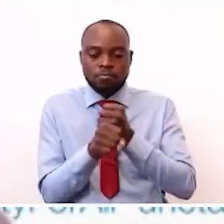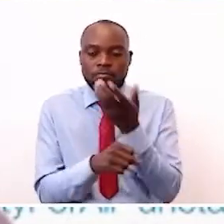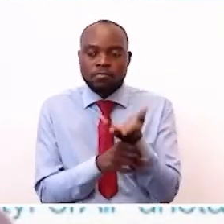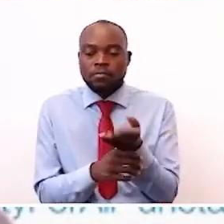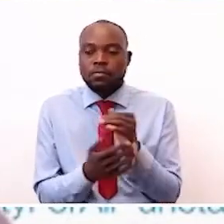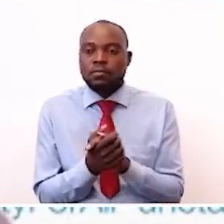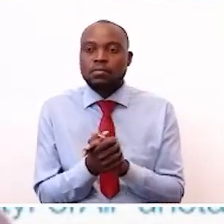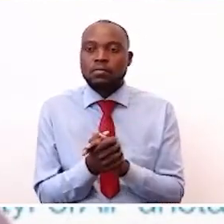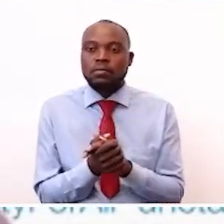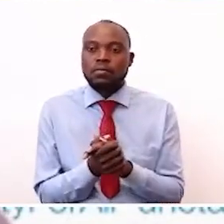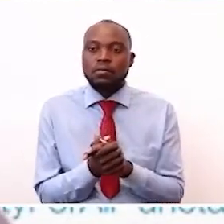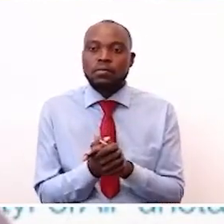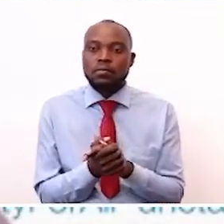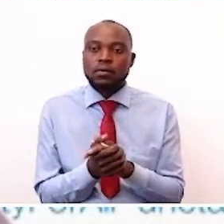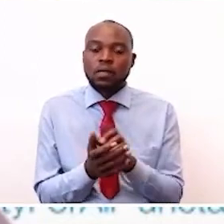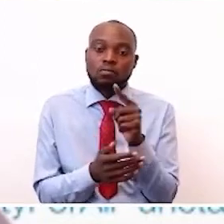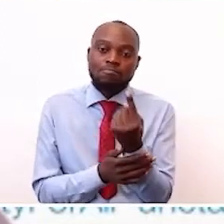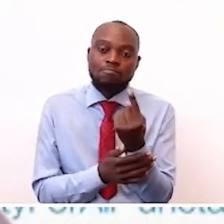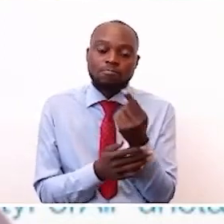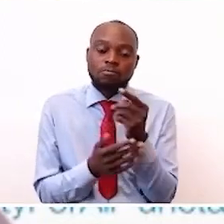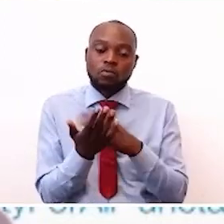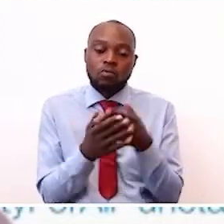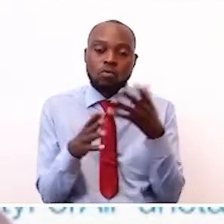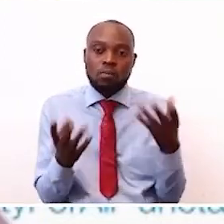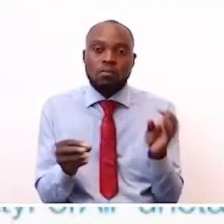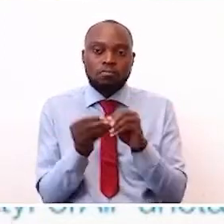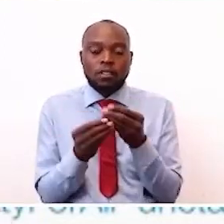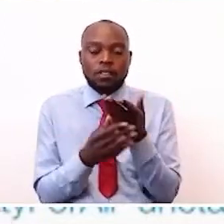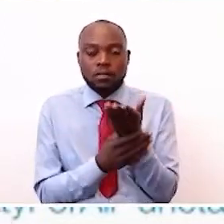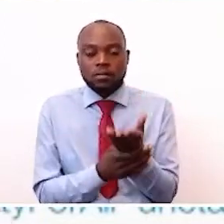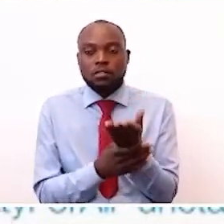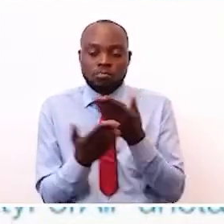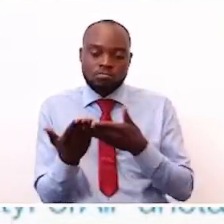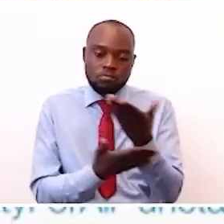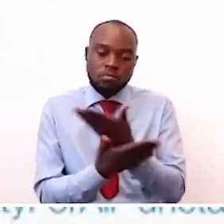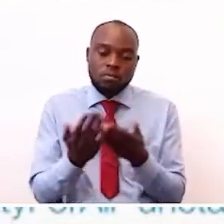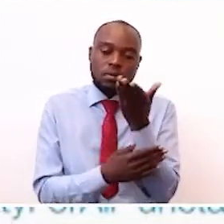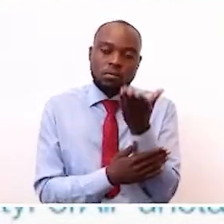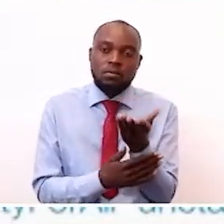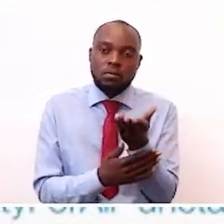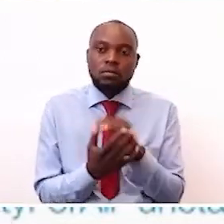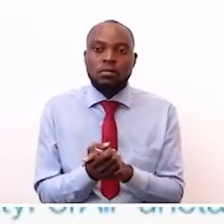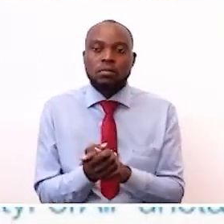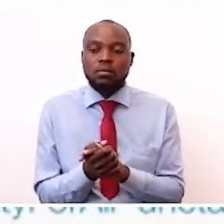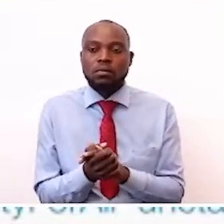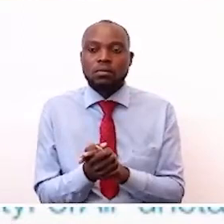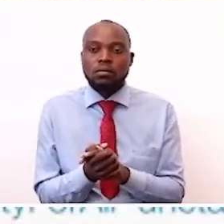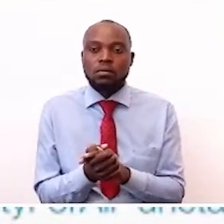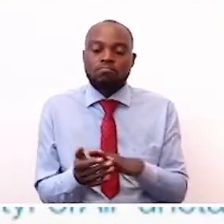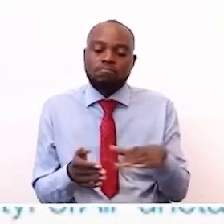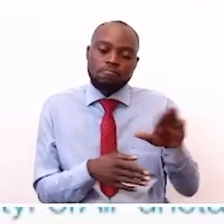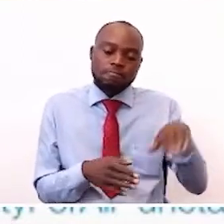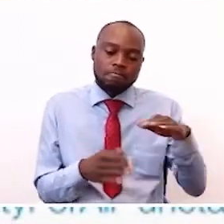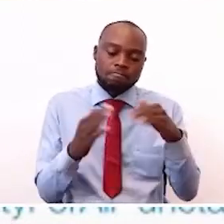And while there's been a lot of concentration so far on in the discussion around the specific institutions that need to be